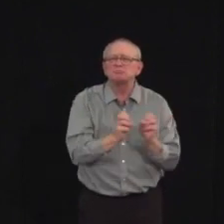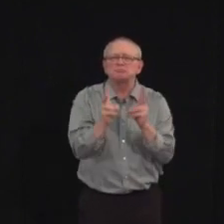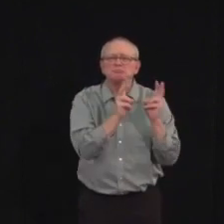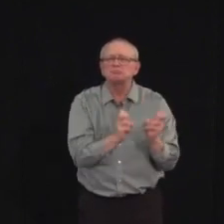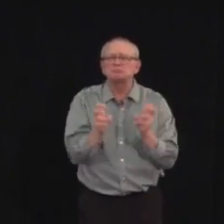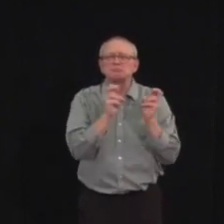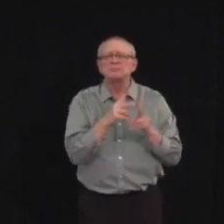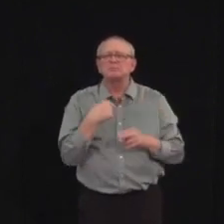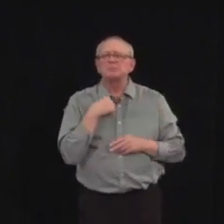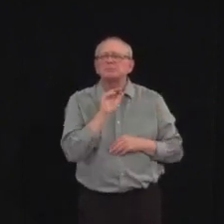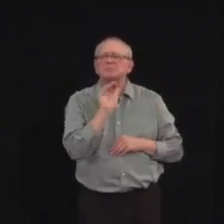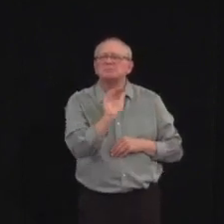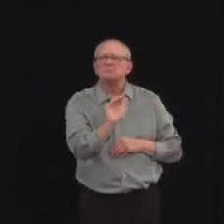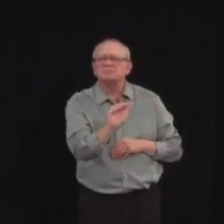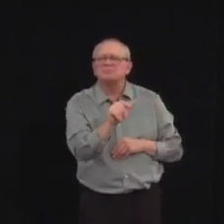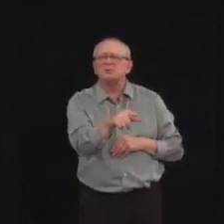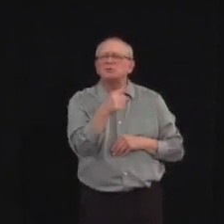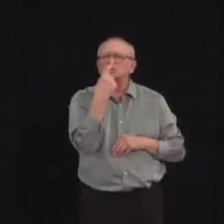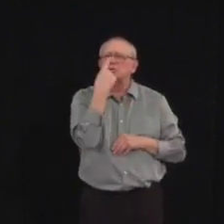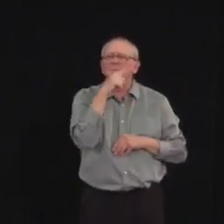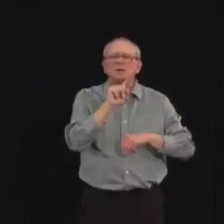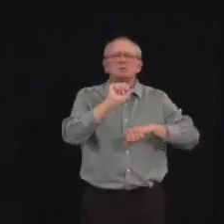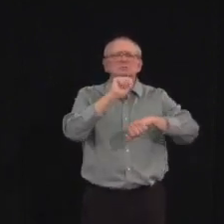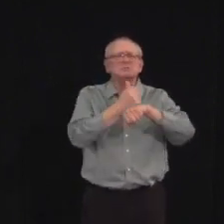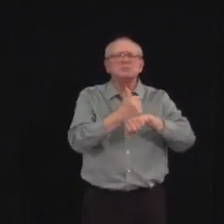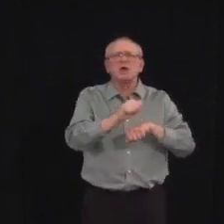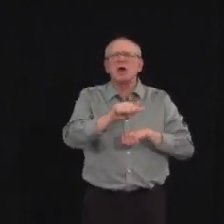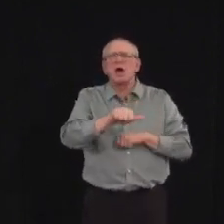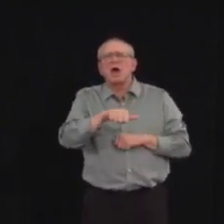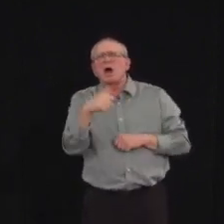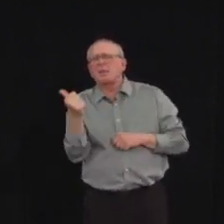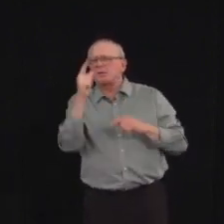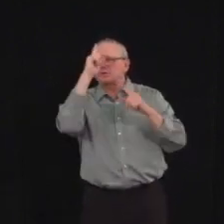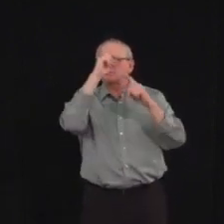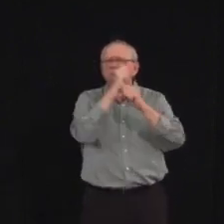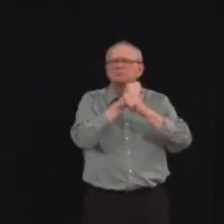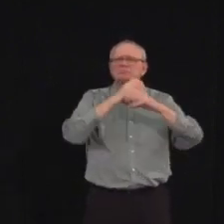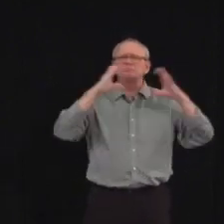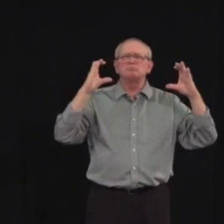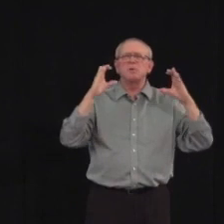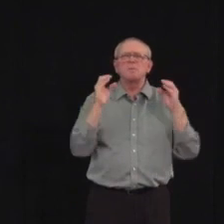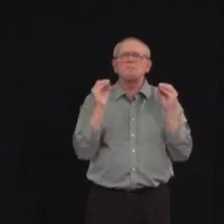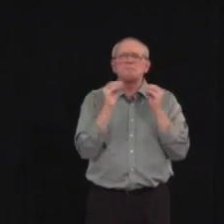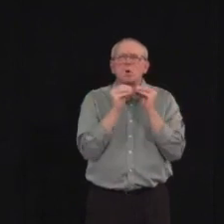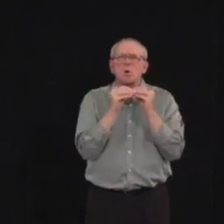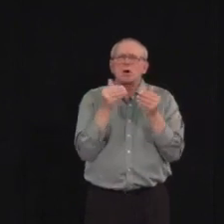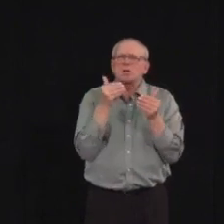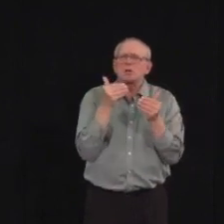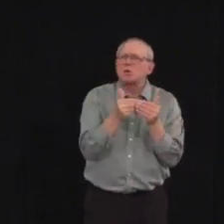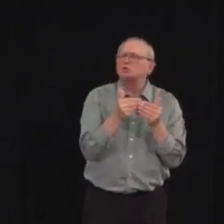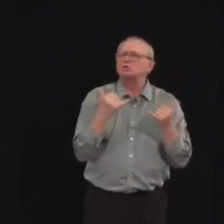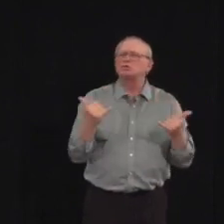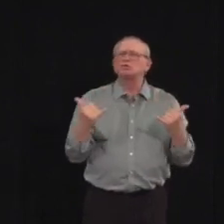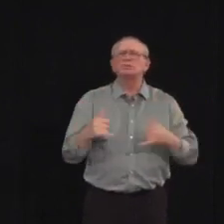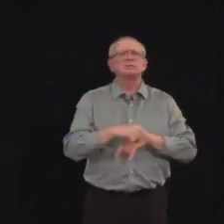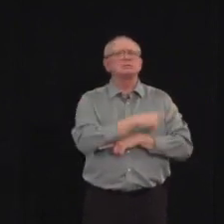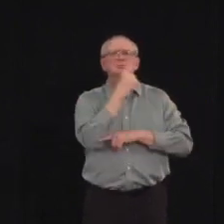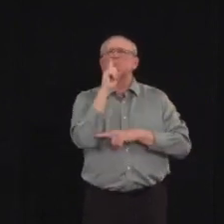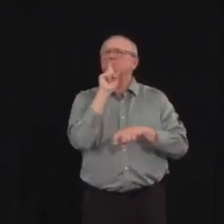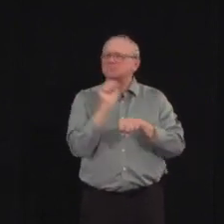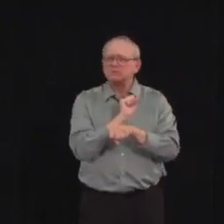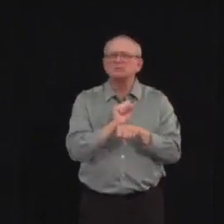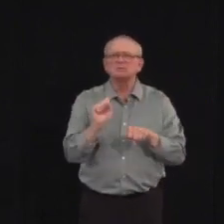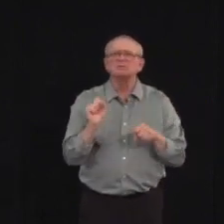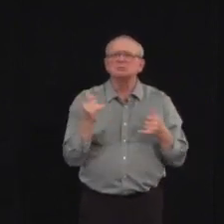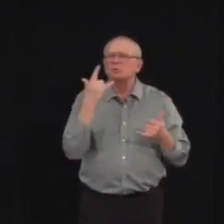a model that was closer to what we were actually experiencing here, rather than simply being based on assumptions that we are largely drawing